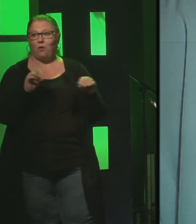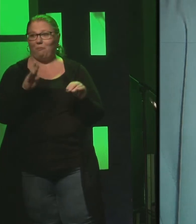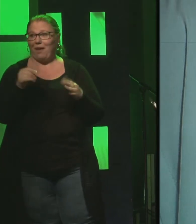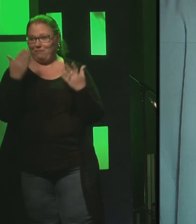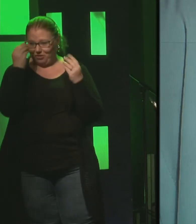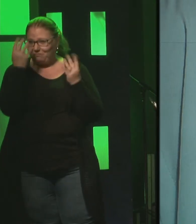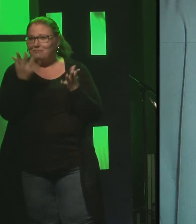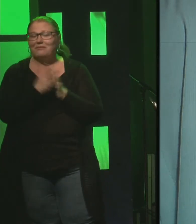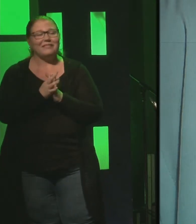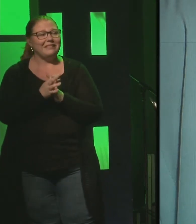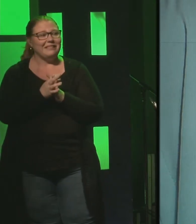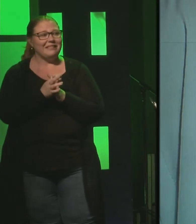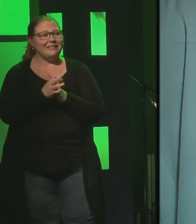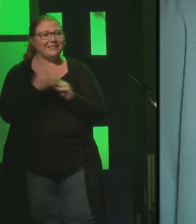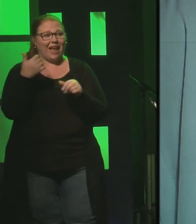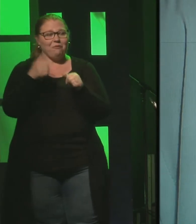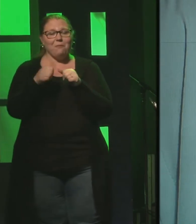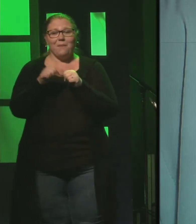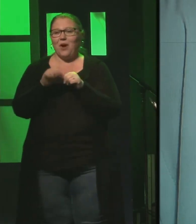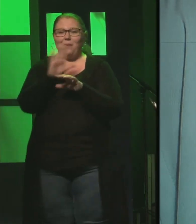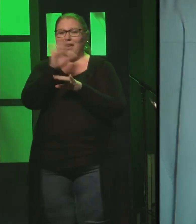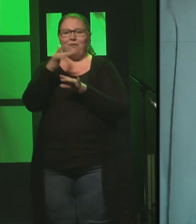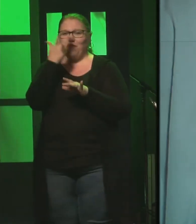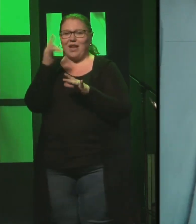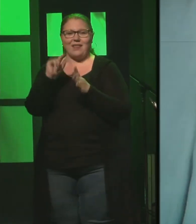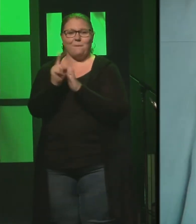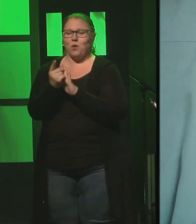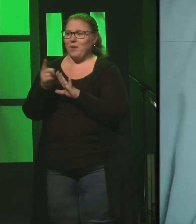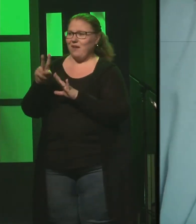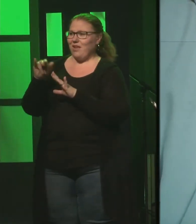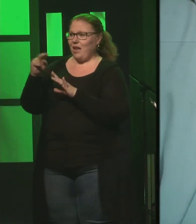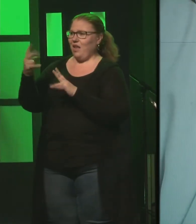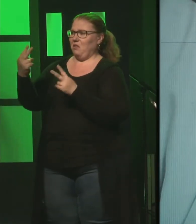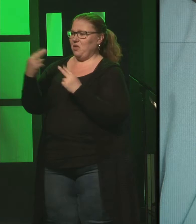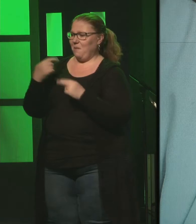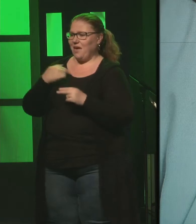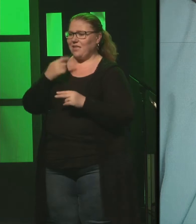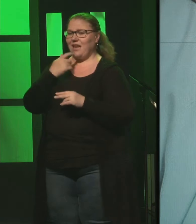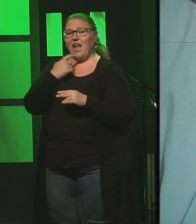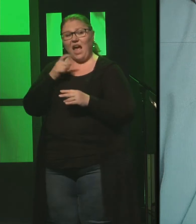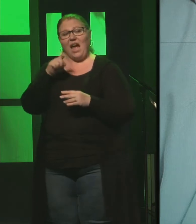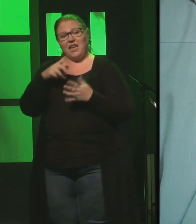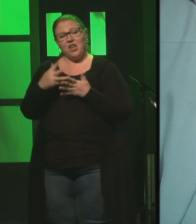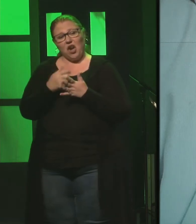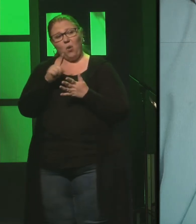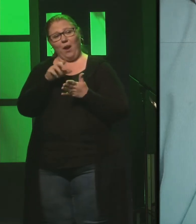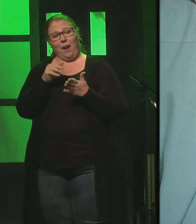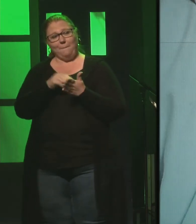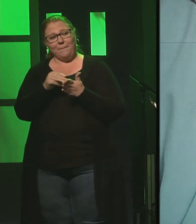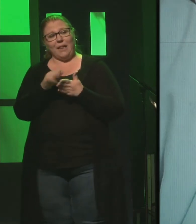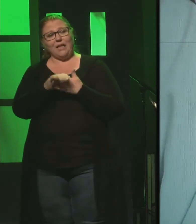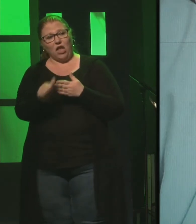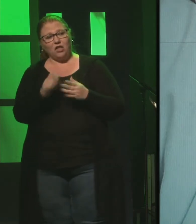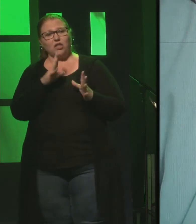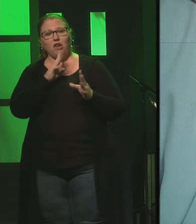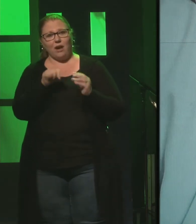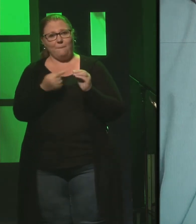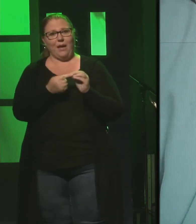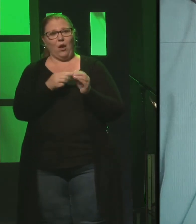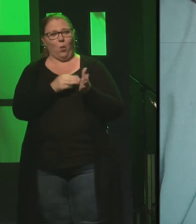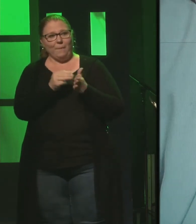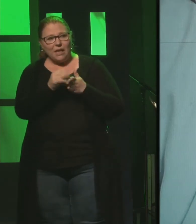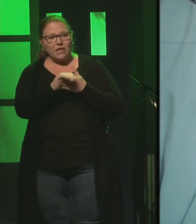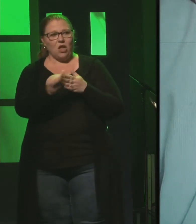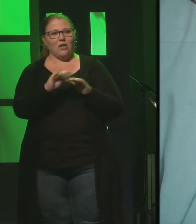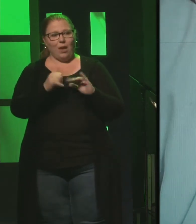And I remember sitting there, I'll never forget this moment. And Vinny looked at me, he says, I just need to get $1 million in the bank. And he starts talking about this, $1 million, how